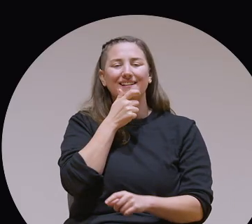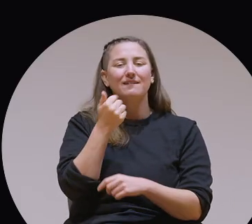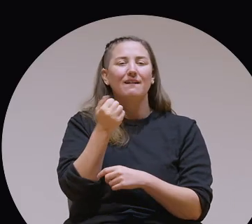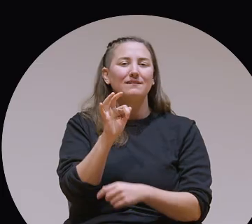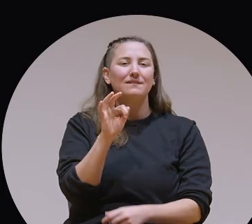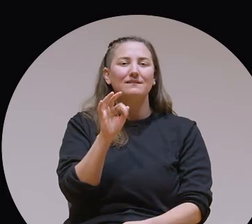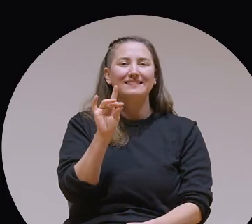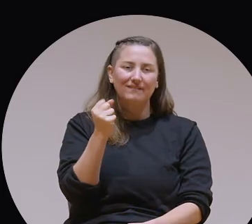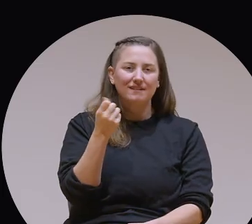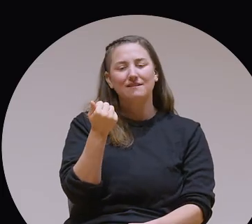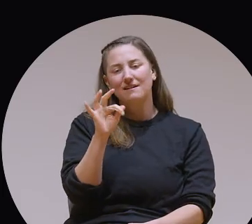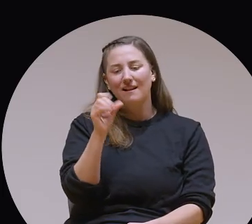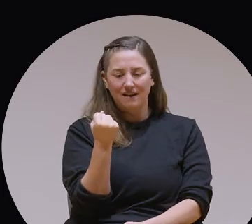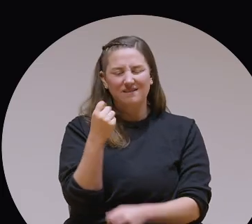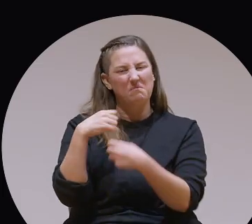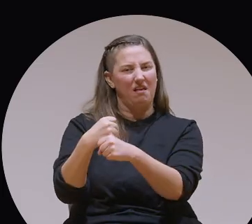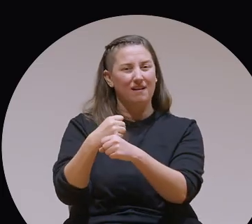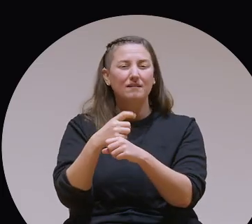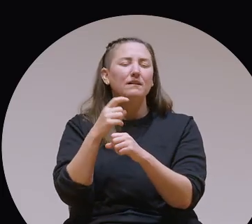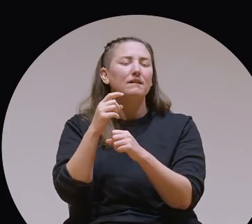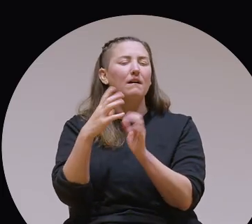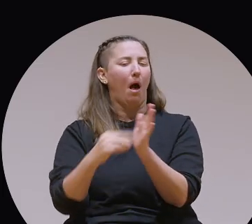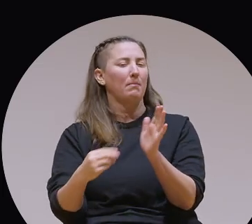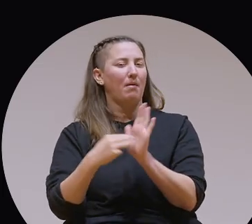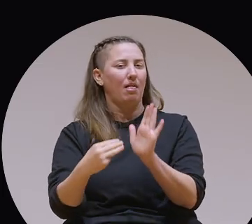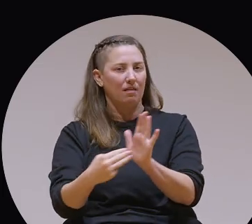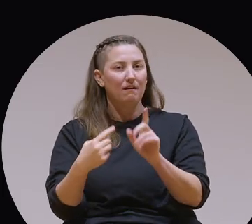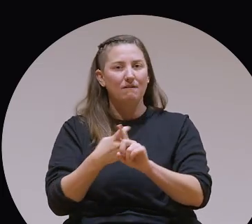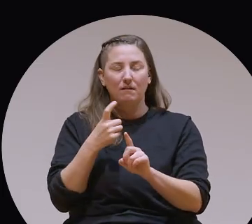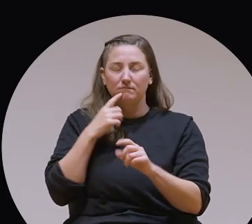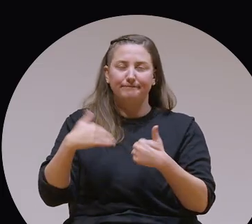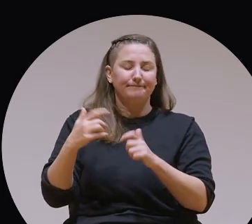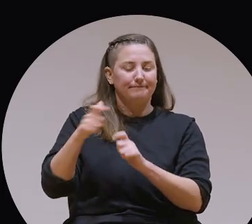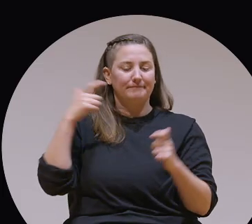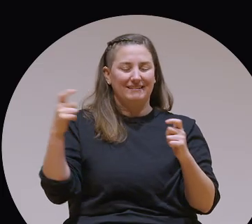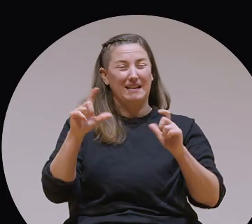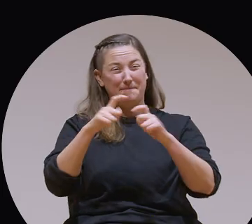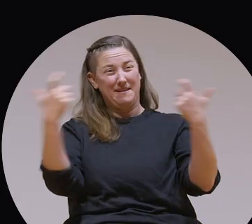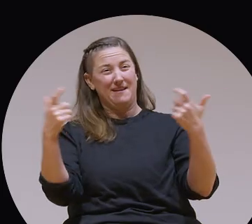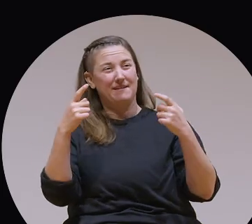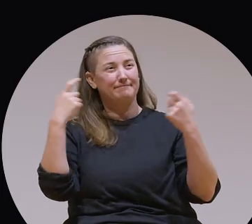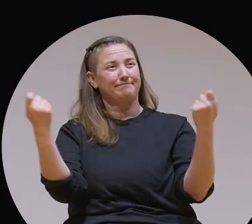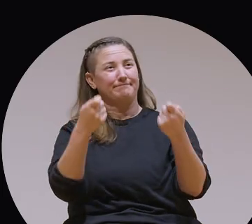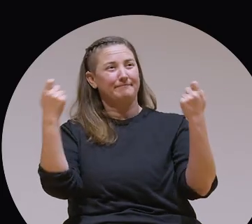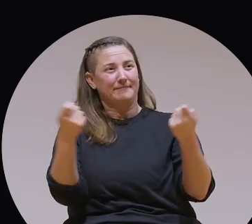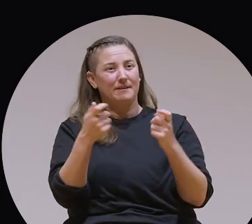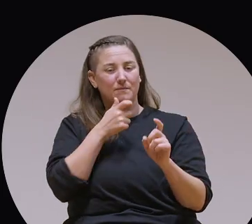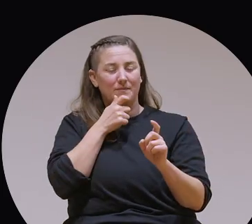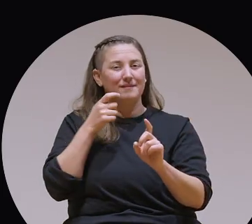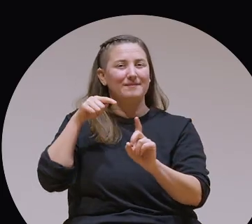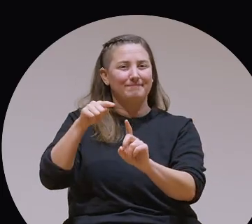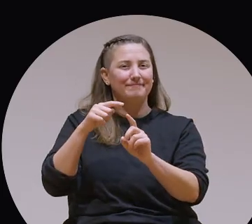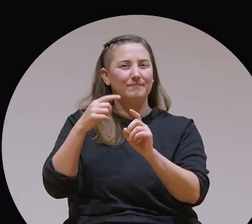1880s. And they are models of the great Lamsu, the great ceremonial Assyrian bulls in the British Museum in